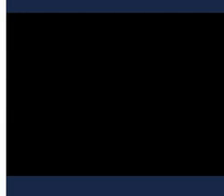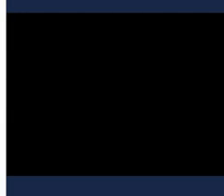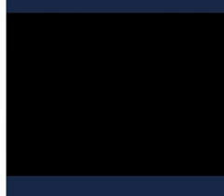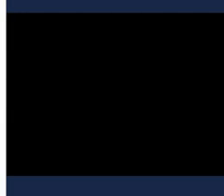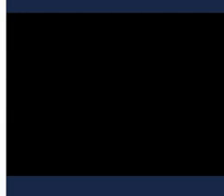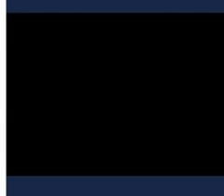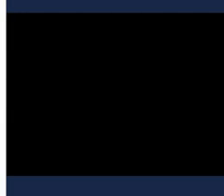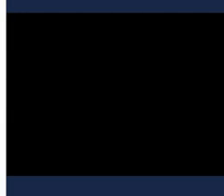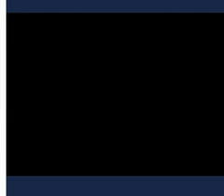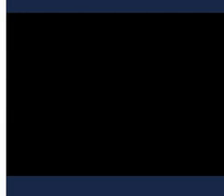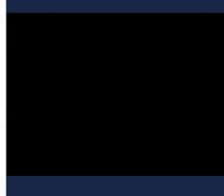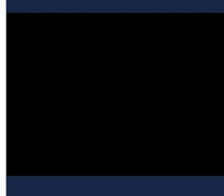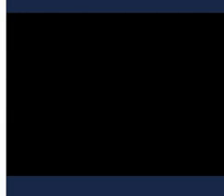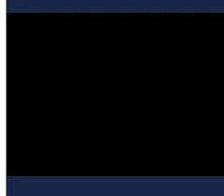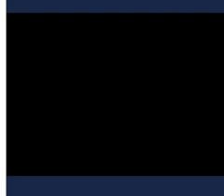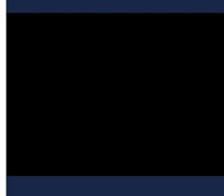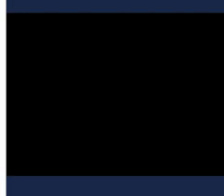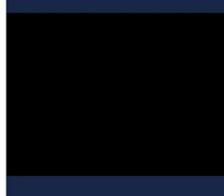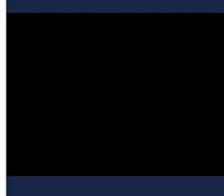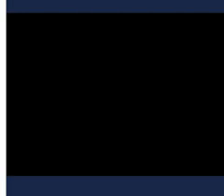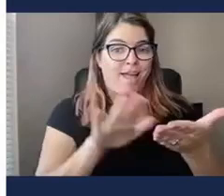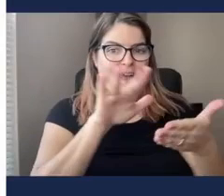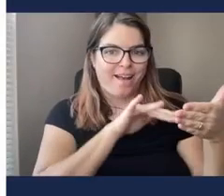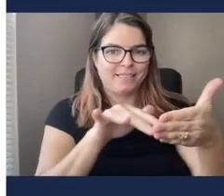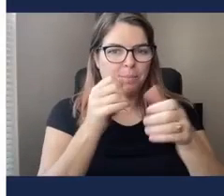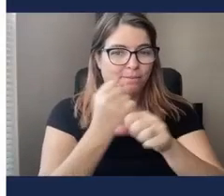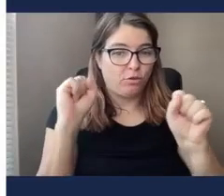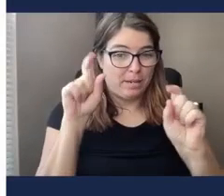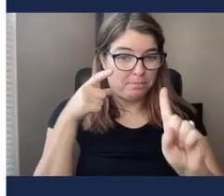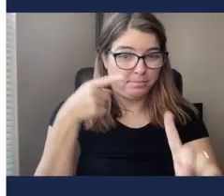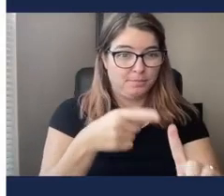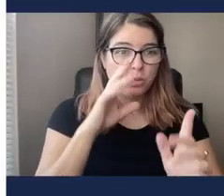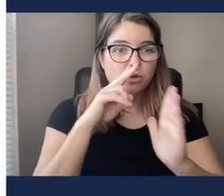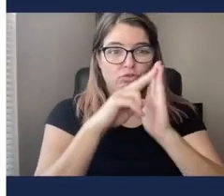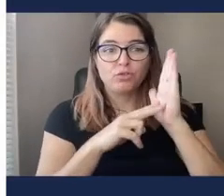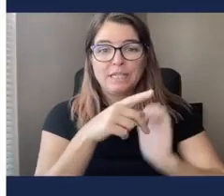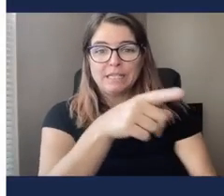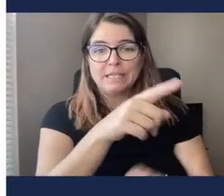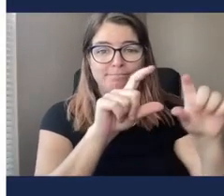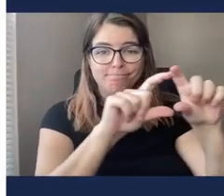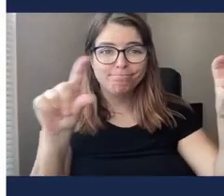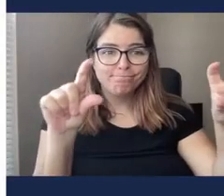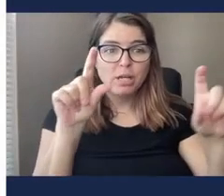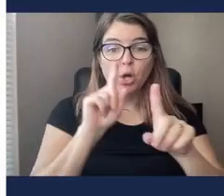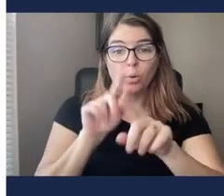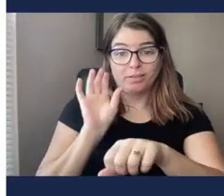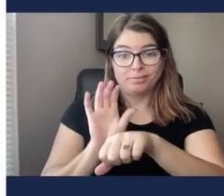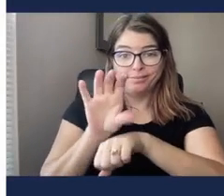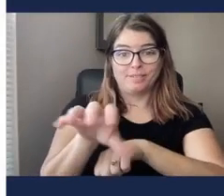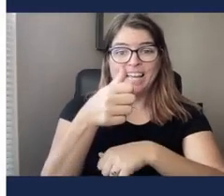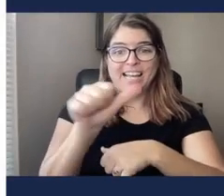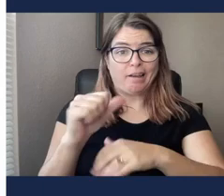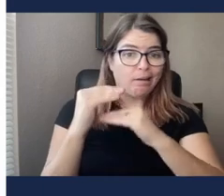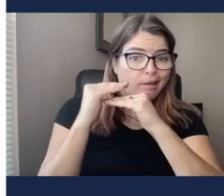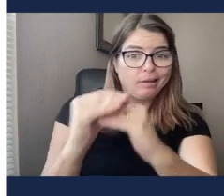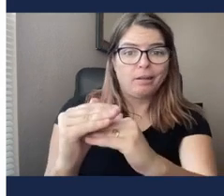about academic freedom in particular. I'll just read quickly. To impose any straitjacket upon the intellectual leaders in our colleges